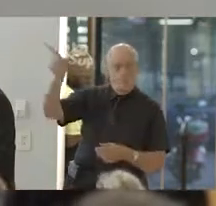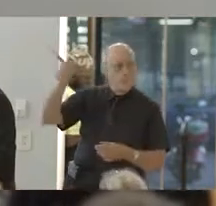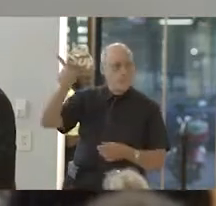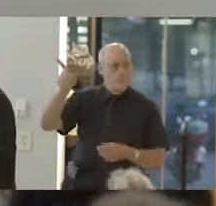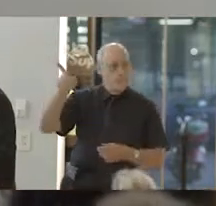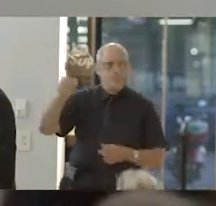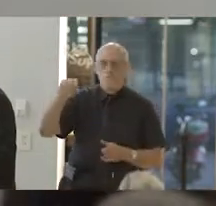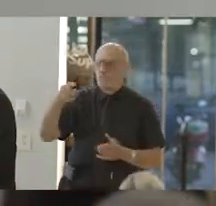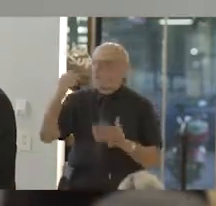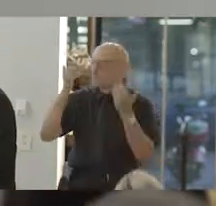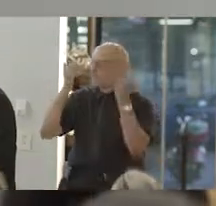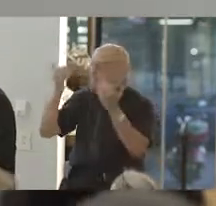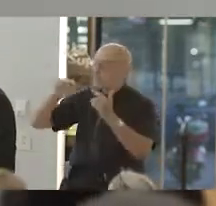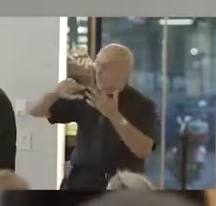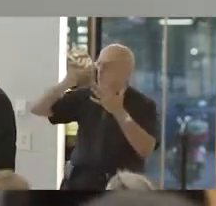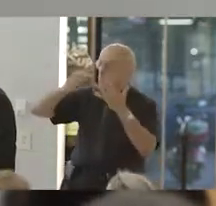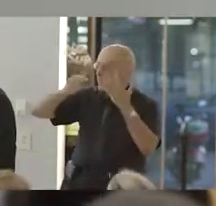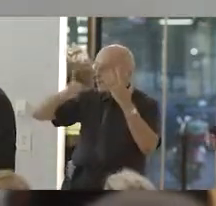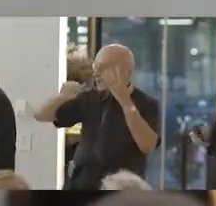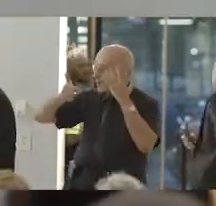We can move forward.